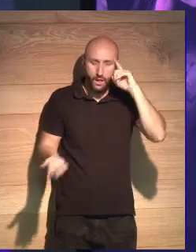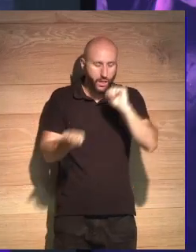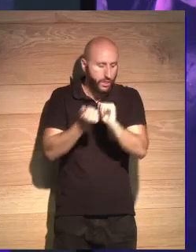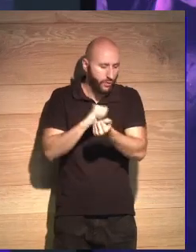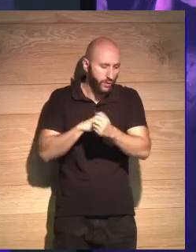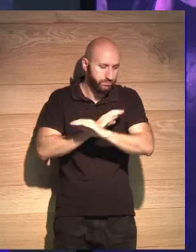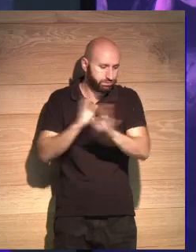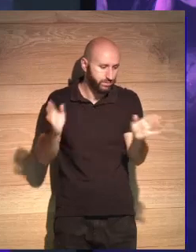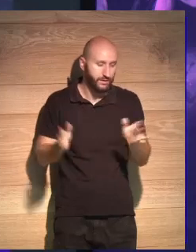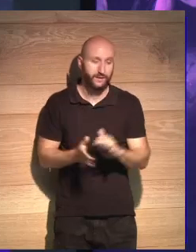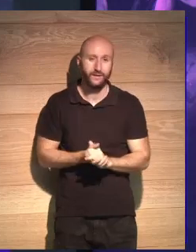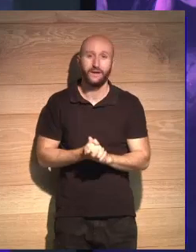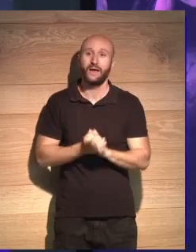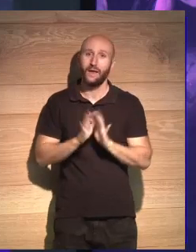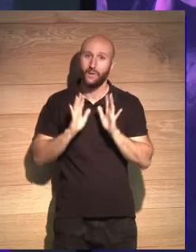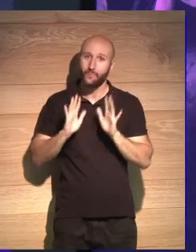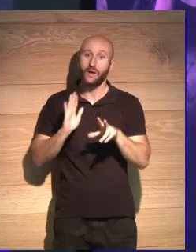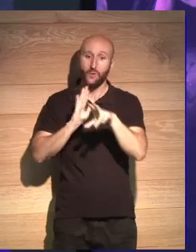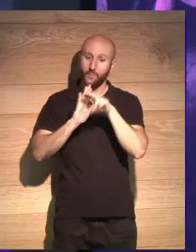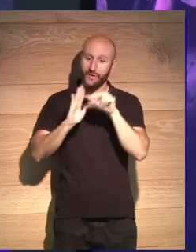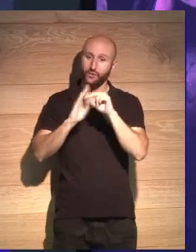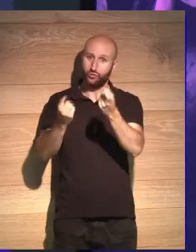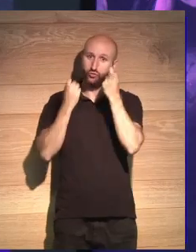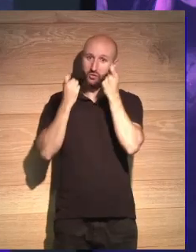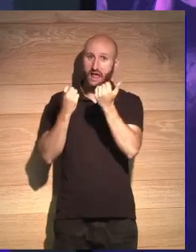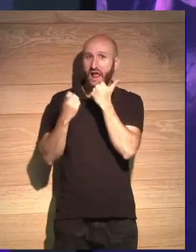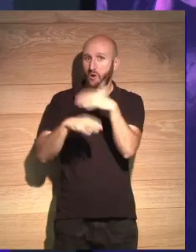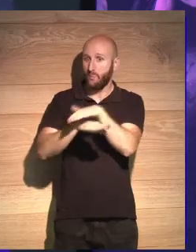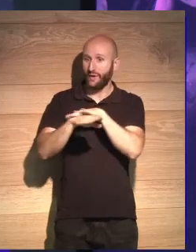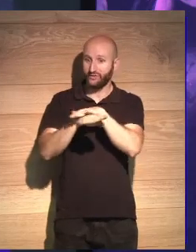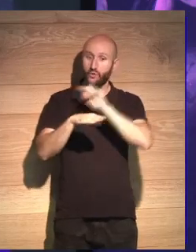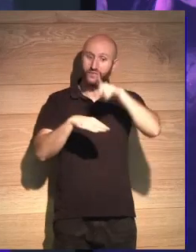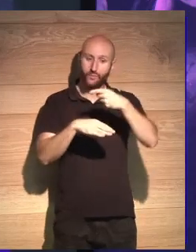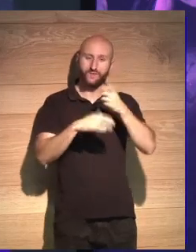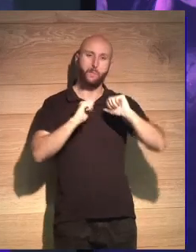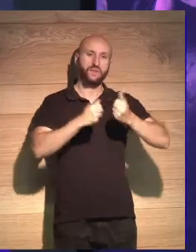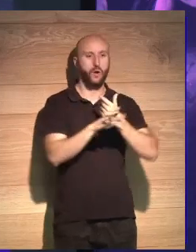asleep with them. But